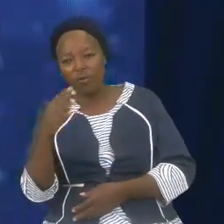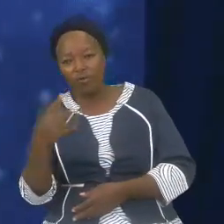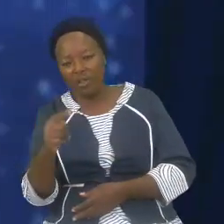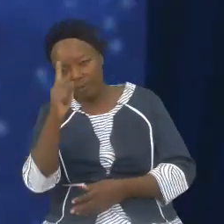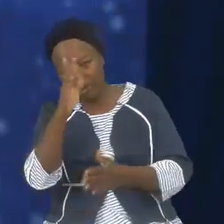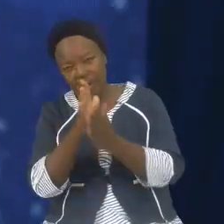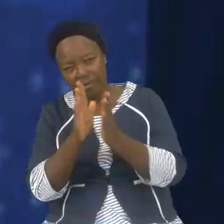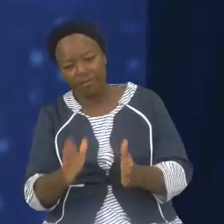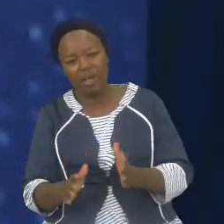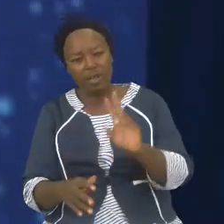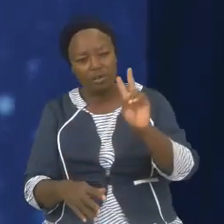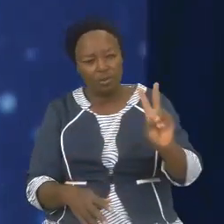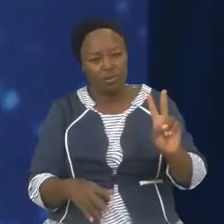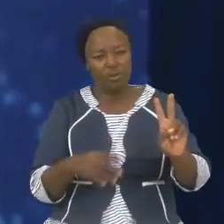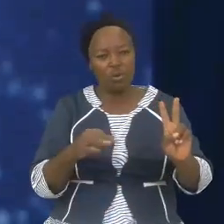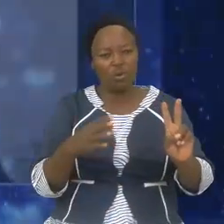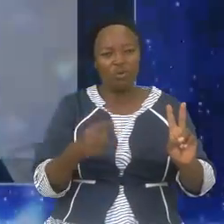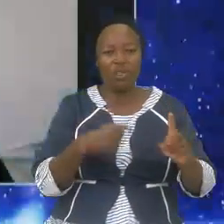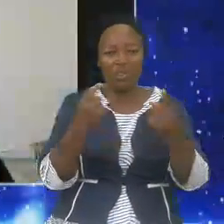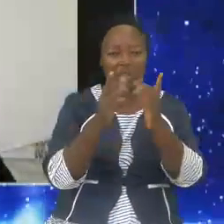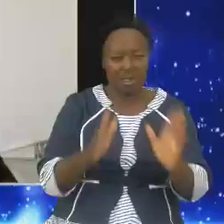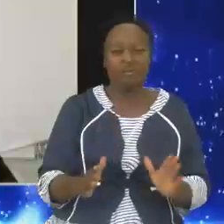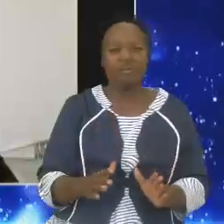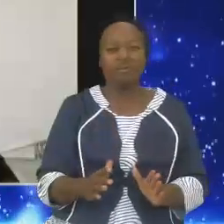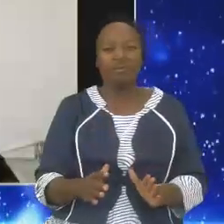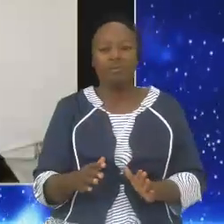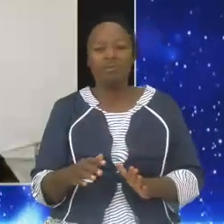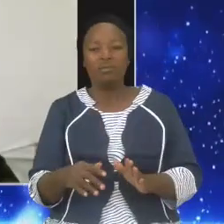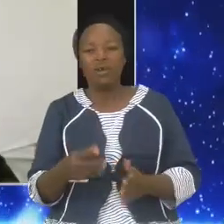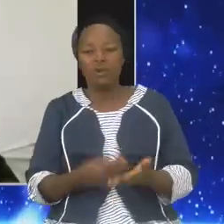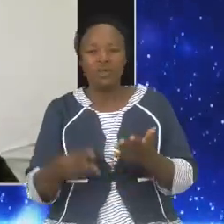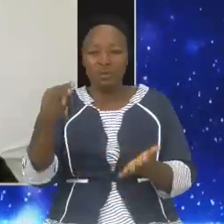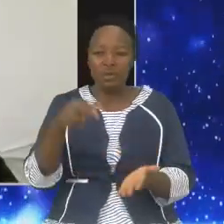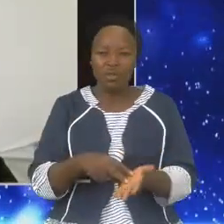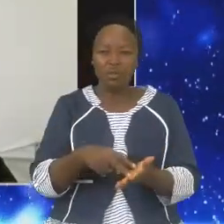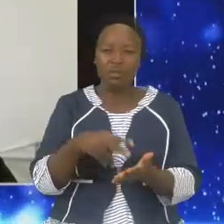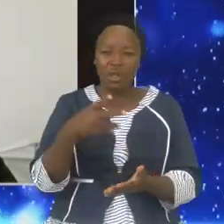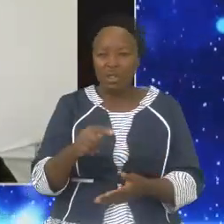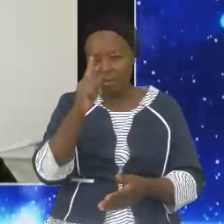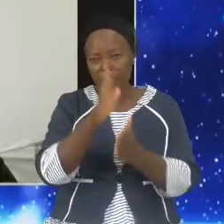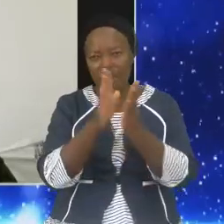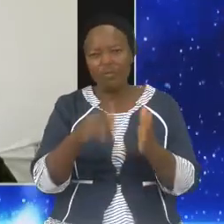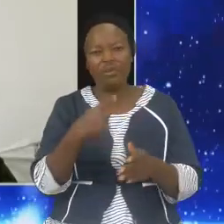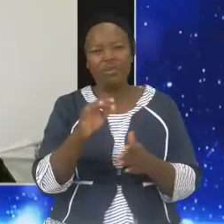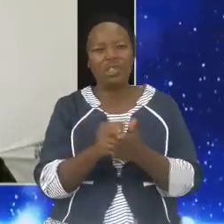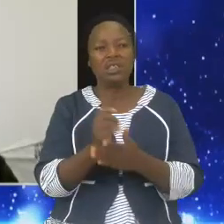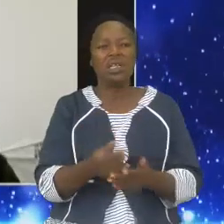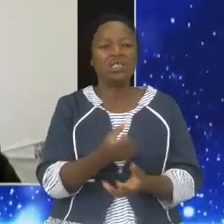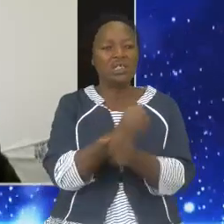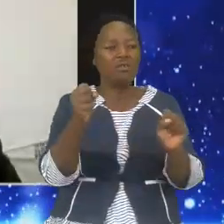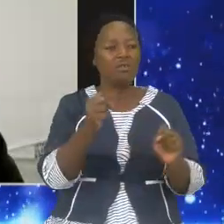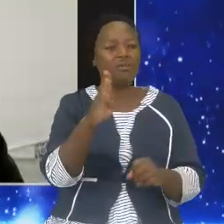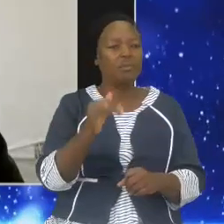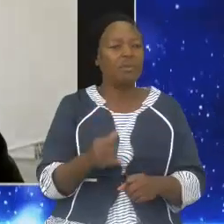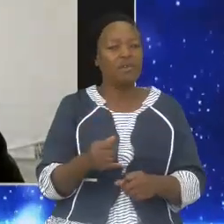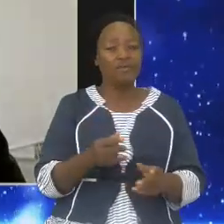two of the unjust. Resurrection, the just, those who are justified by faith in Christ, those